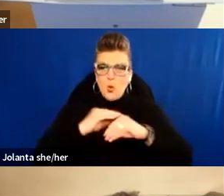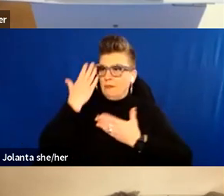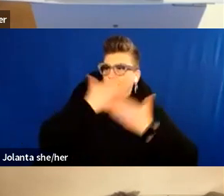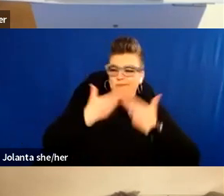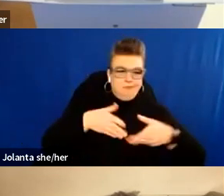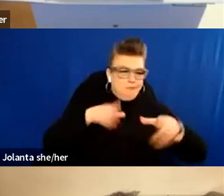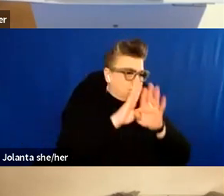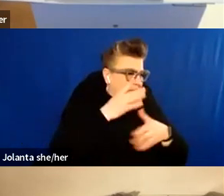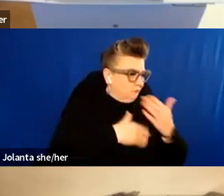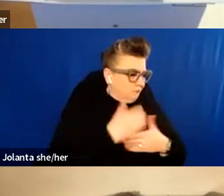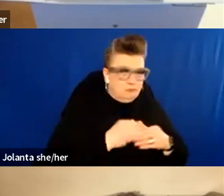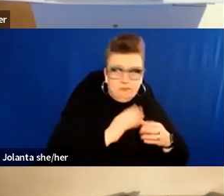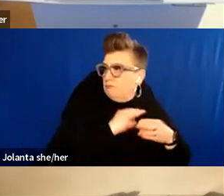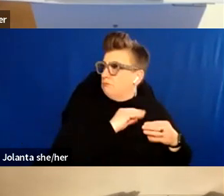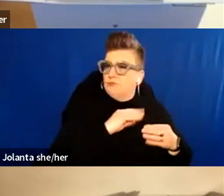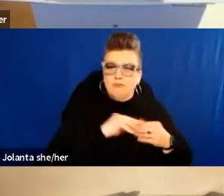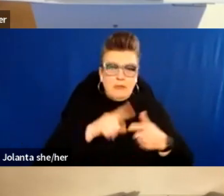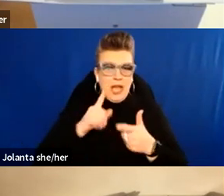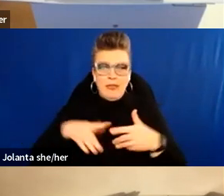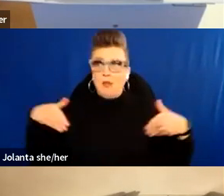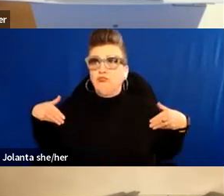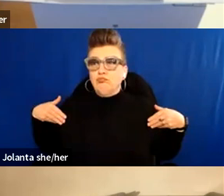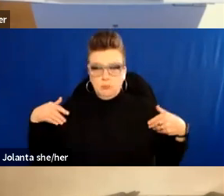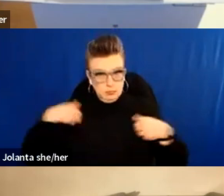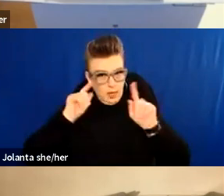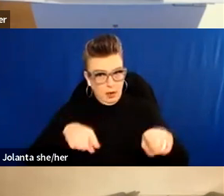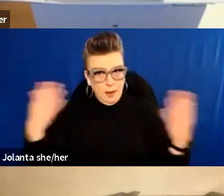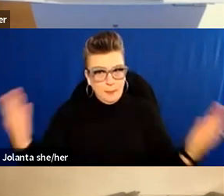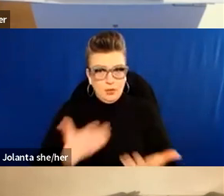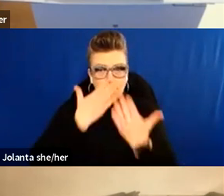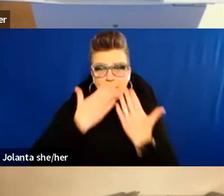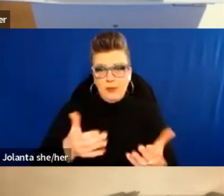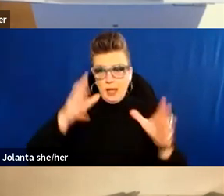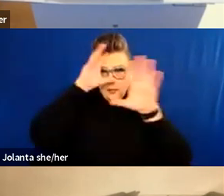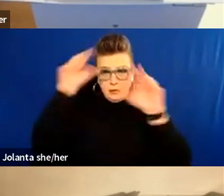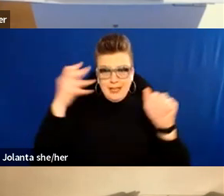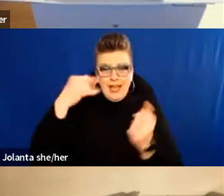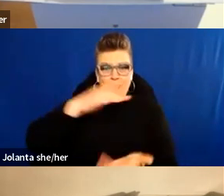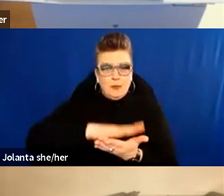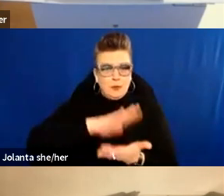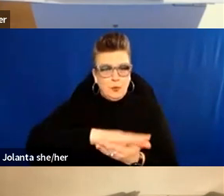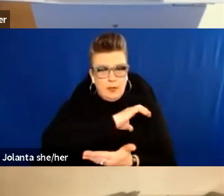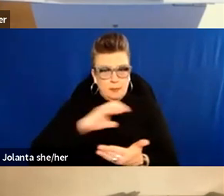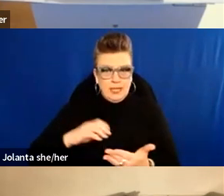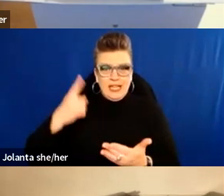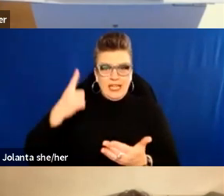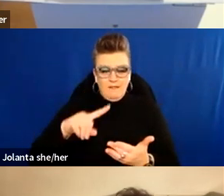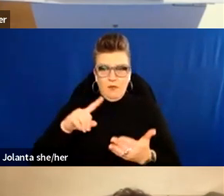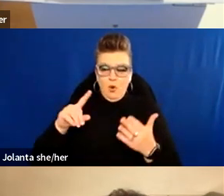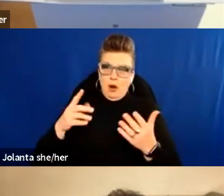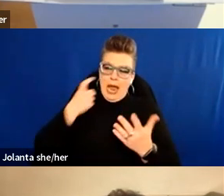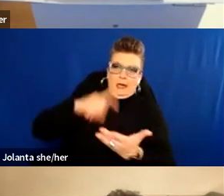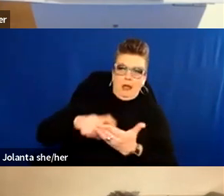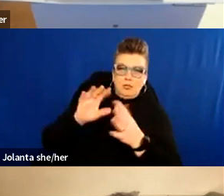can be no talk without action i come here to this very public forum to thank the superintendent and the school committee for putting us on their map and acknowledging the